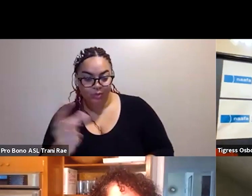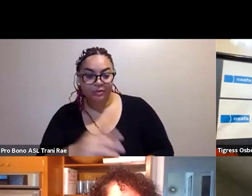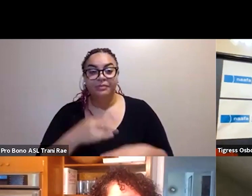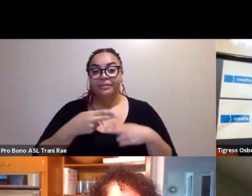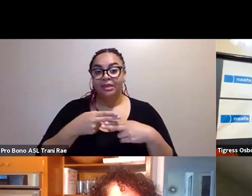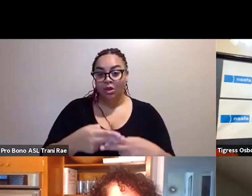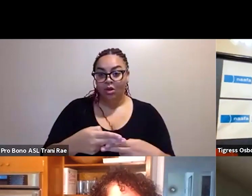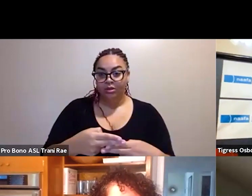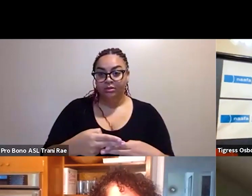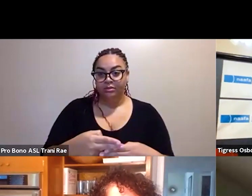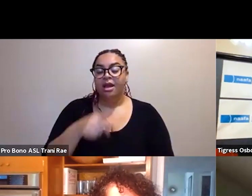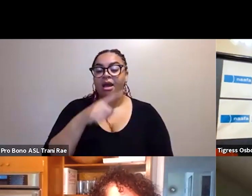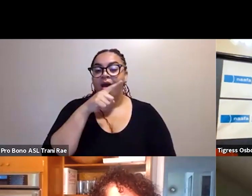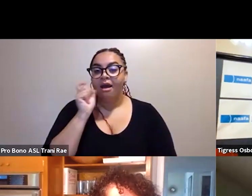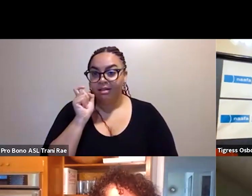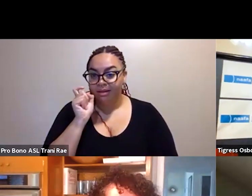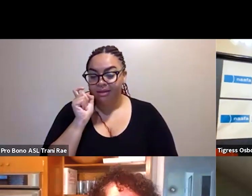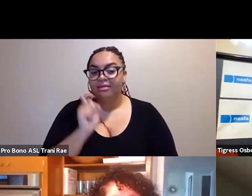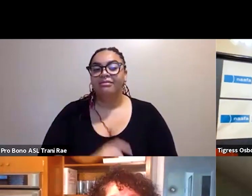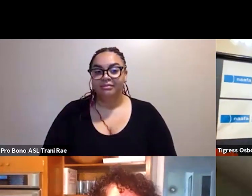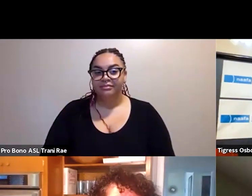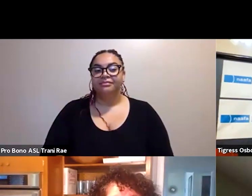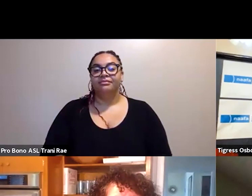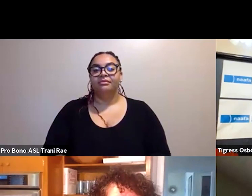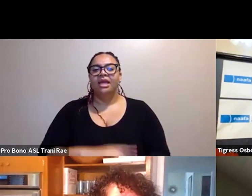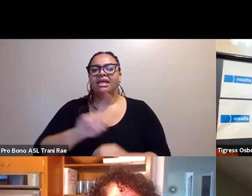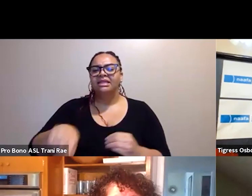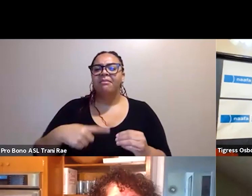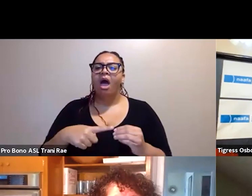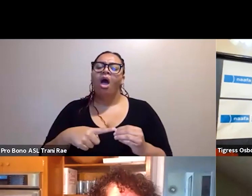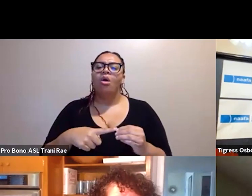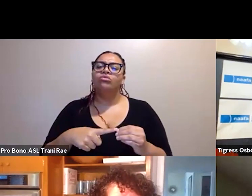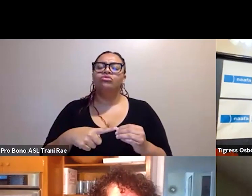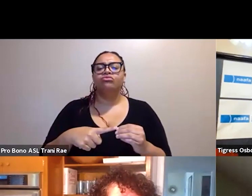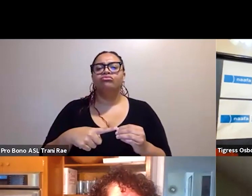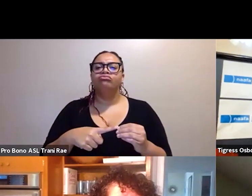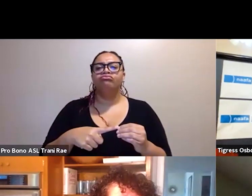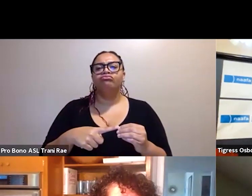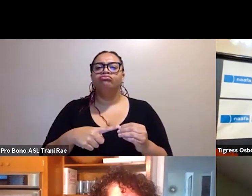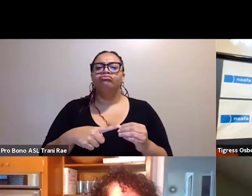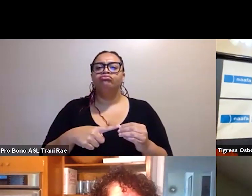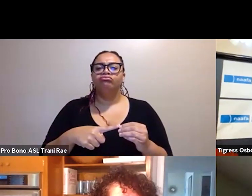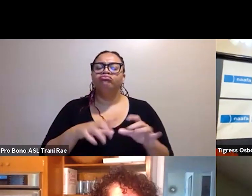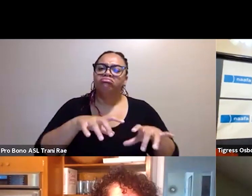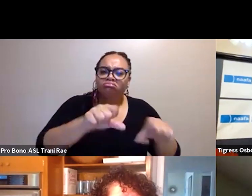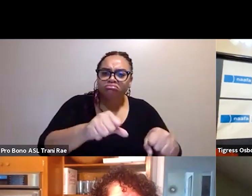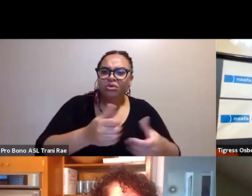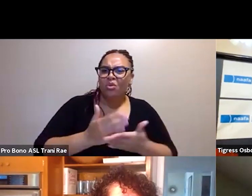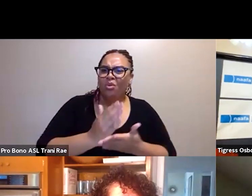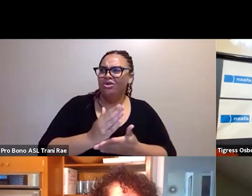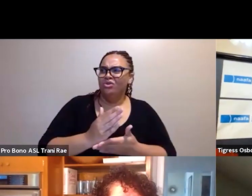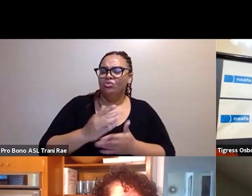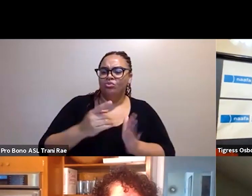called Ugly. And it's about reclaiming the right to appear and be ugly.